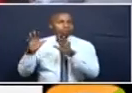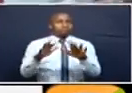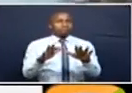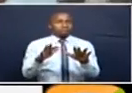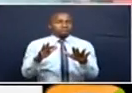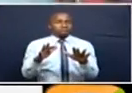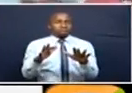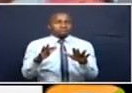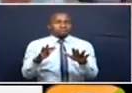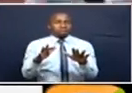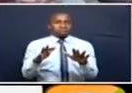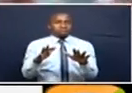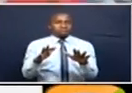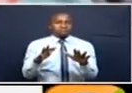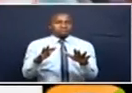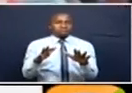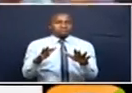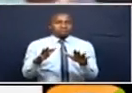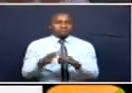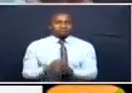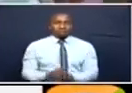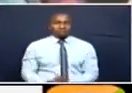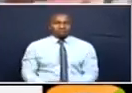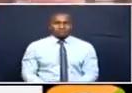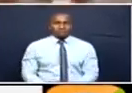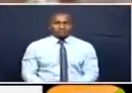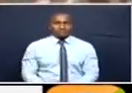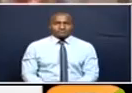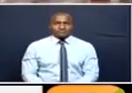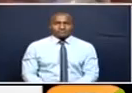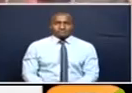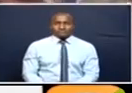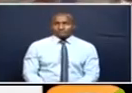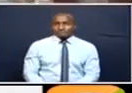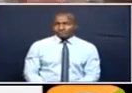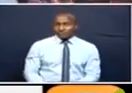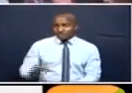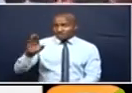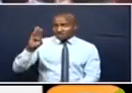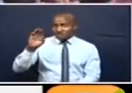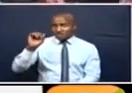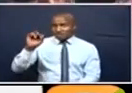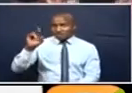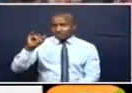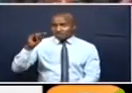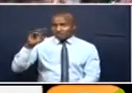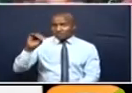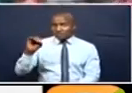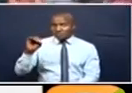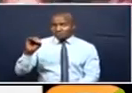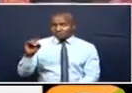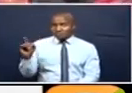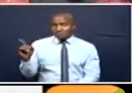to put in place. I've got a bit of an issue with that, Professor. Please go ahead. For instance, what about Baringo? Where was the public administration? Which